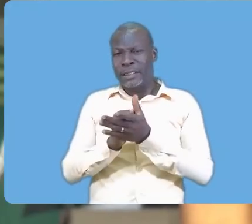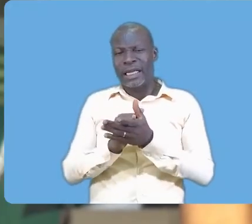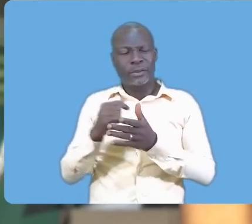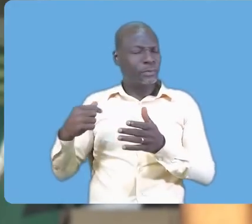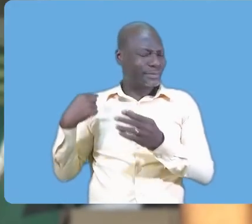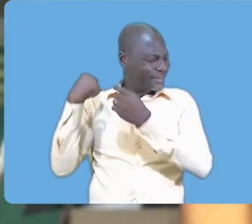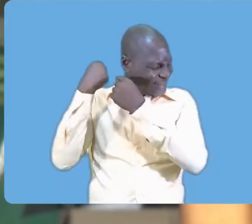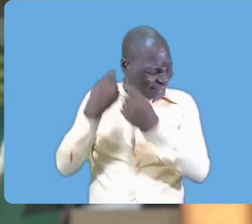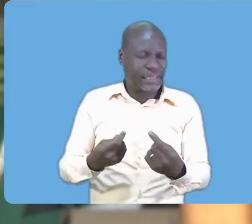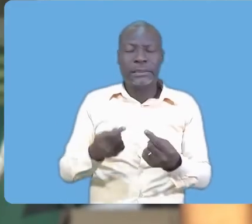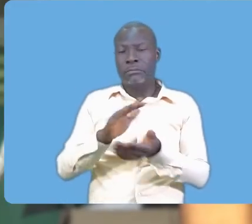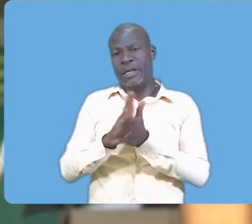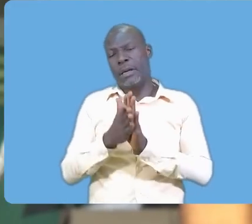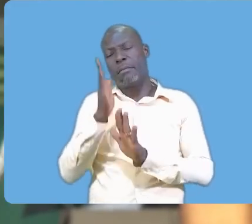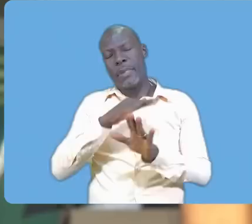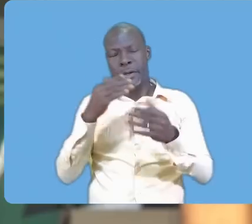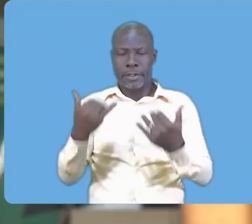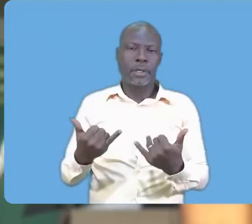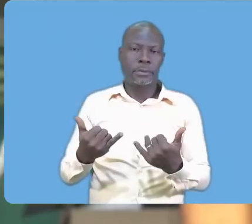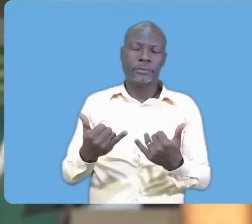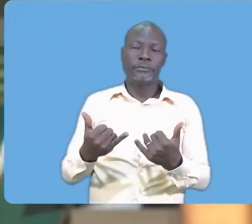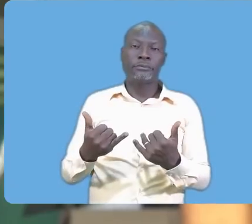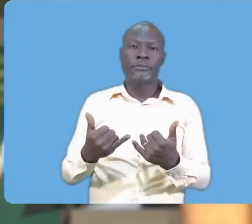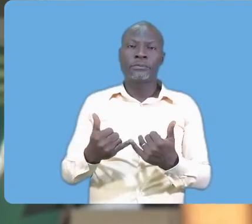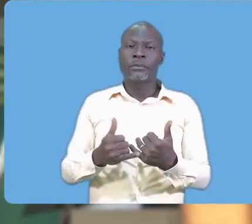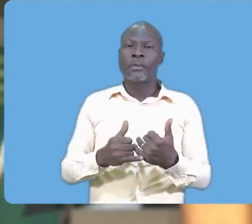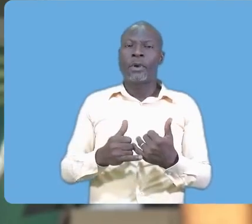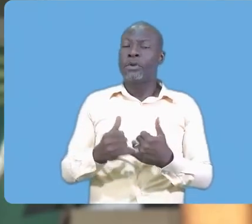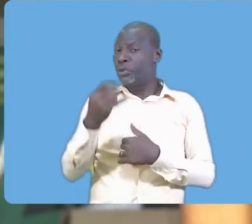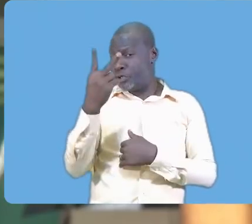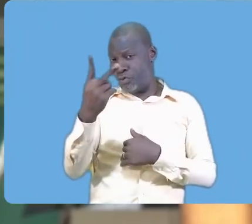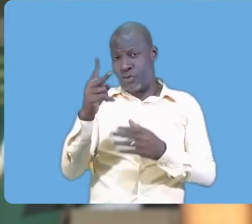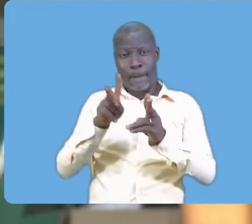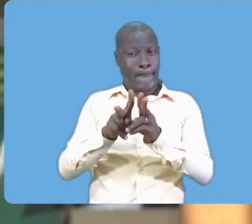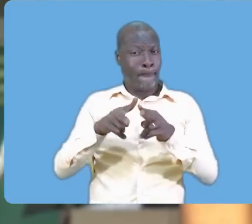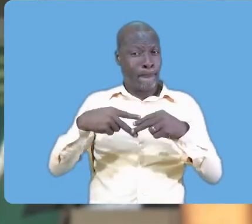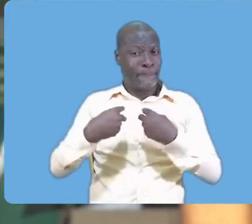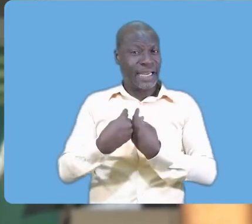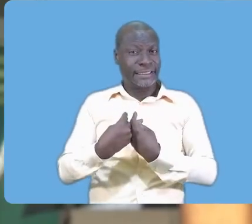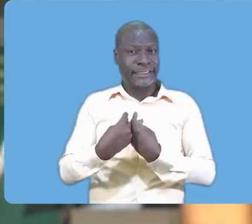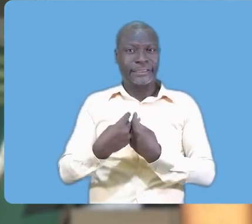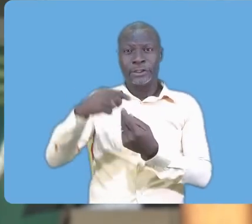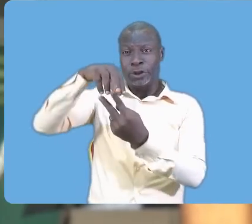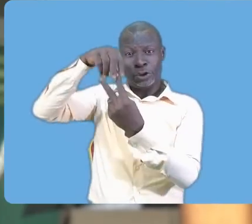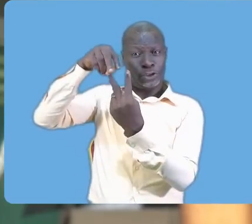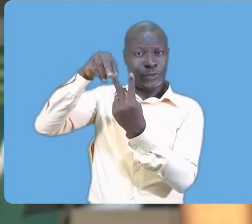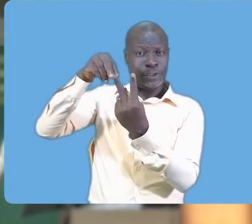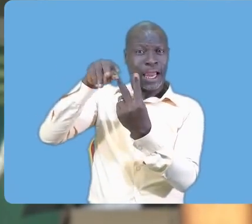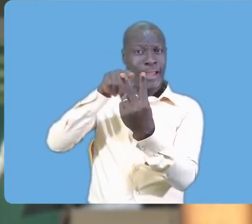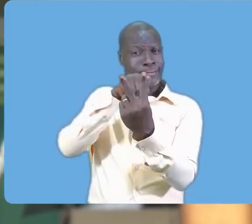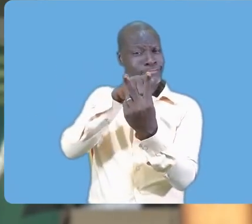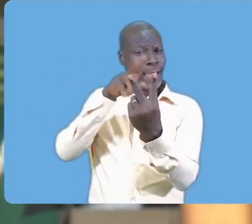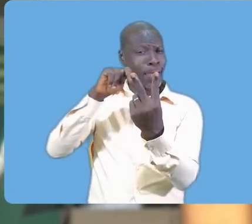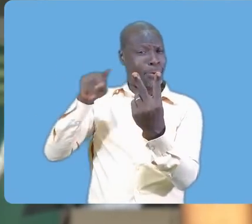a nation na somebody can aka na e ye two major political parties mu na mo di yanim enti